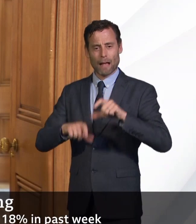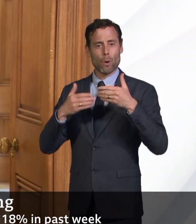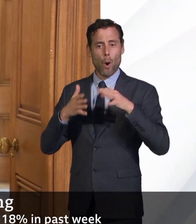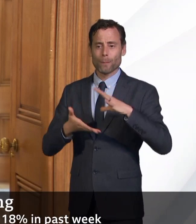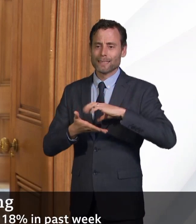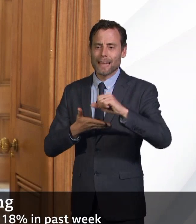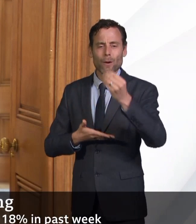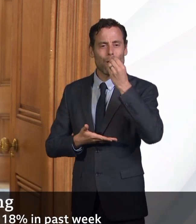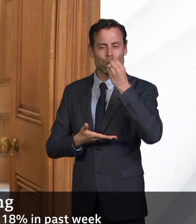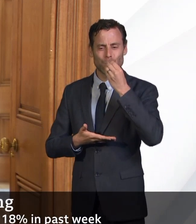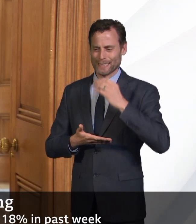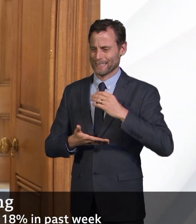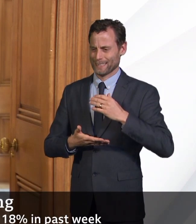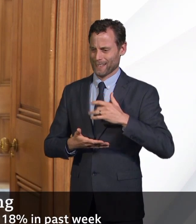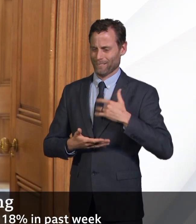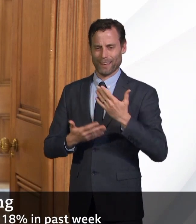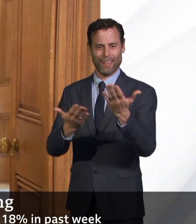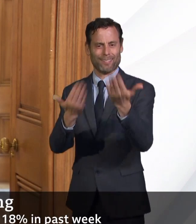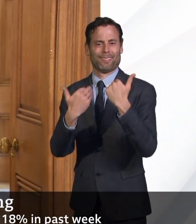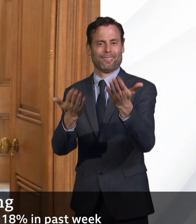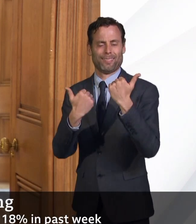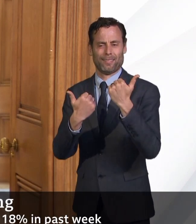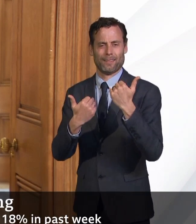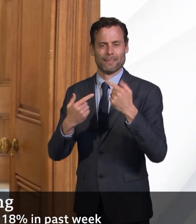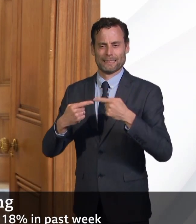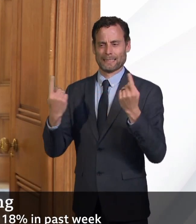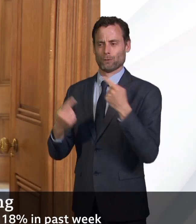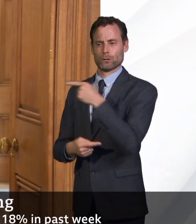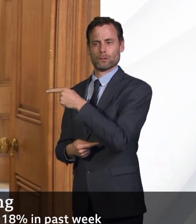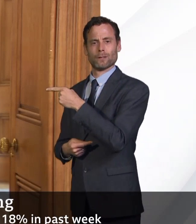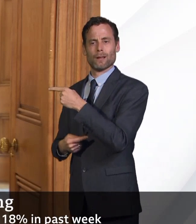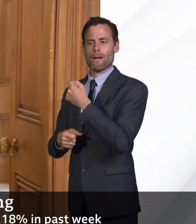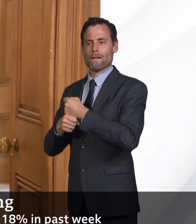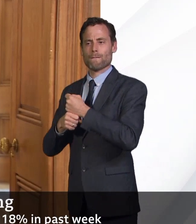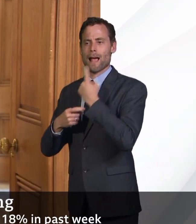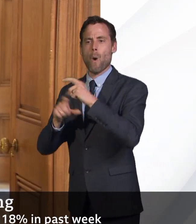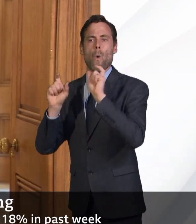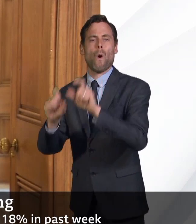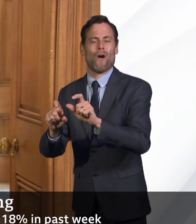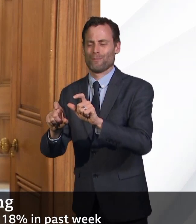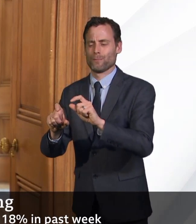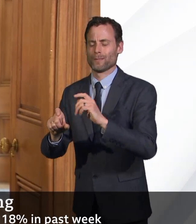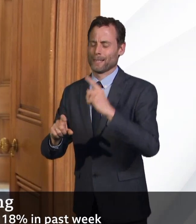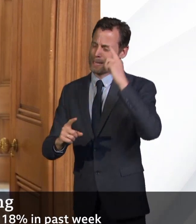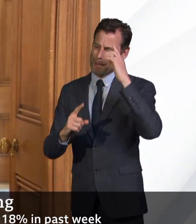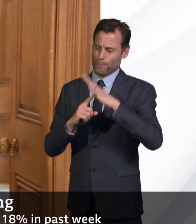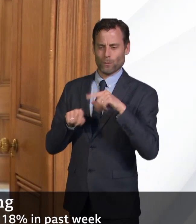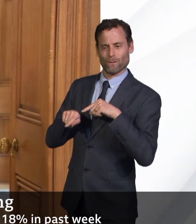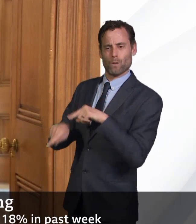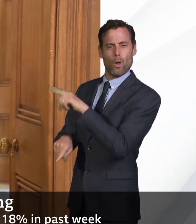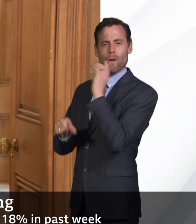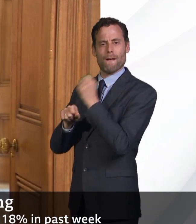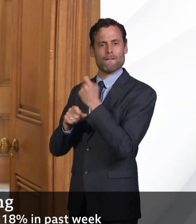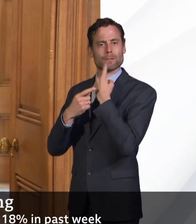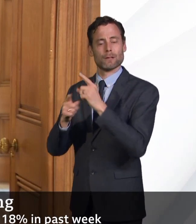explicitly mandated their closure. A number of them have, in the last 2 weeks, started to consider reopening. Pret a Manger has opened some